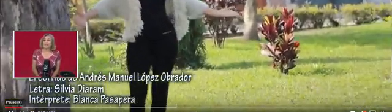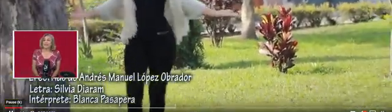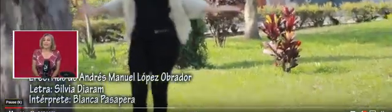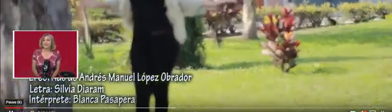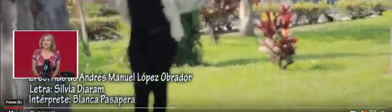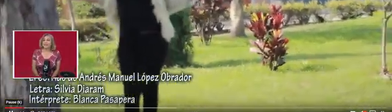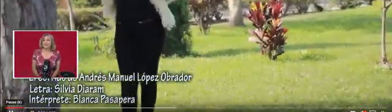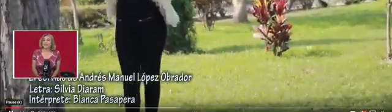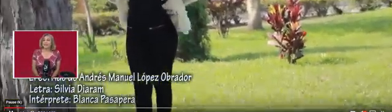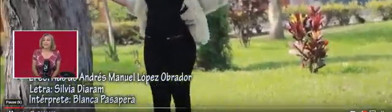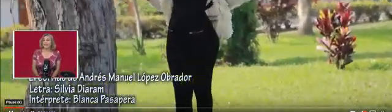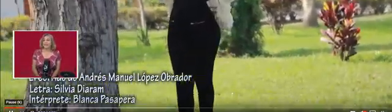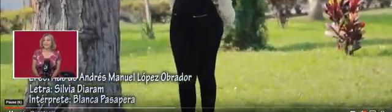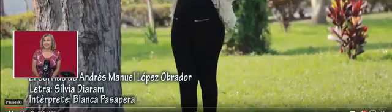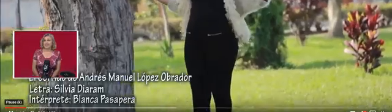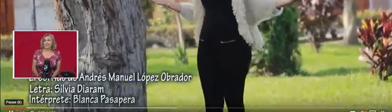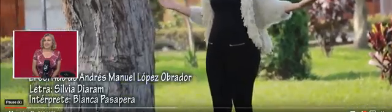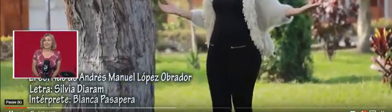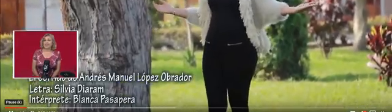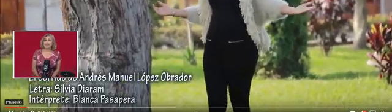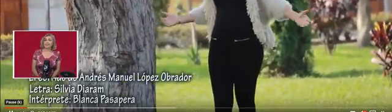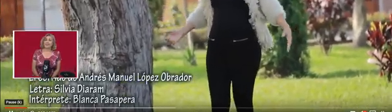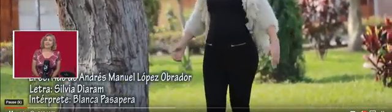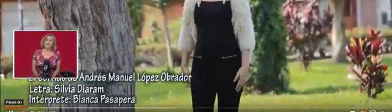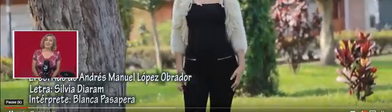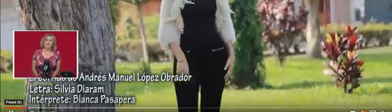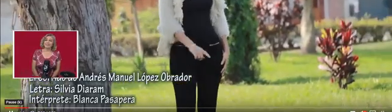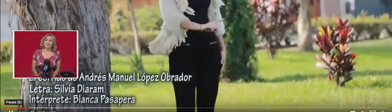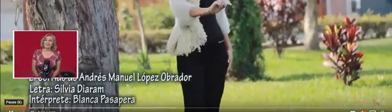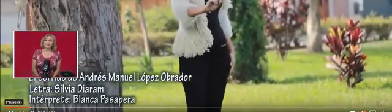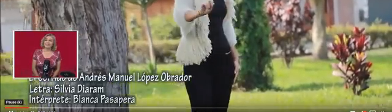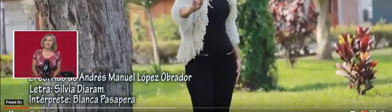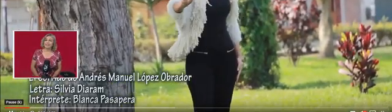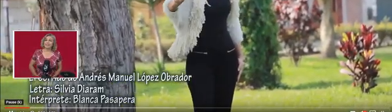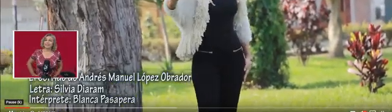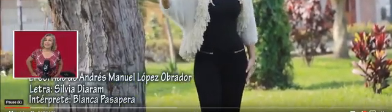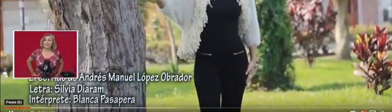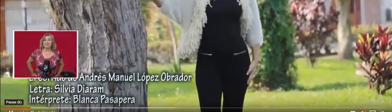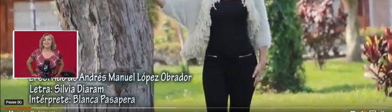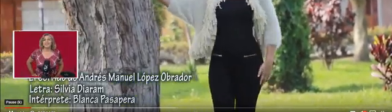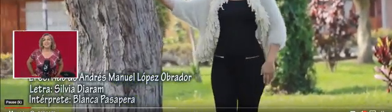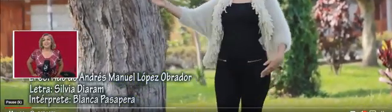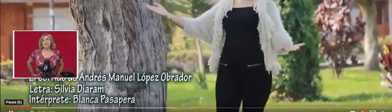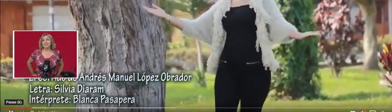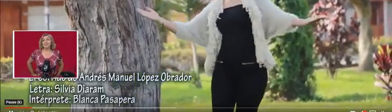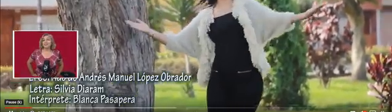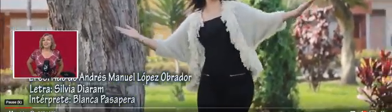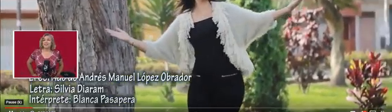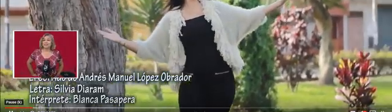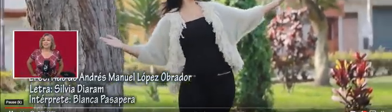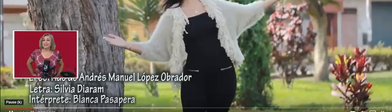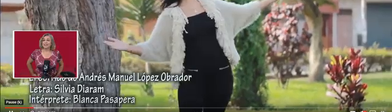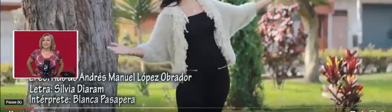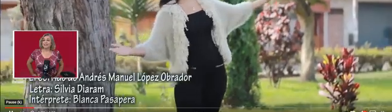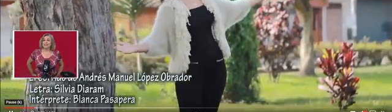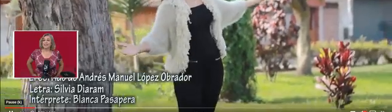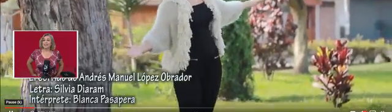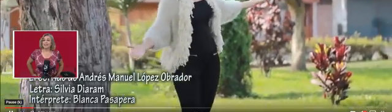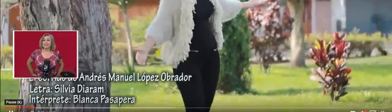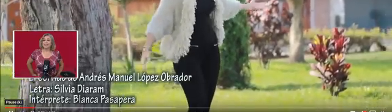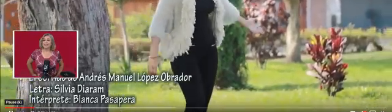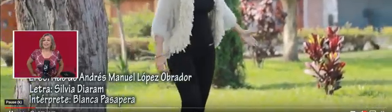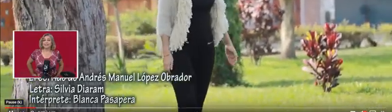extranjera coming a in. México como no había sucedido So there's been investment from the outside like we've never had before in history.